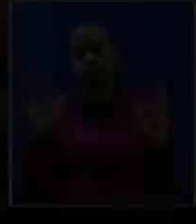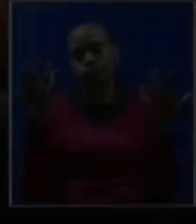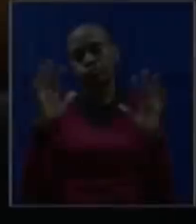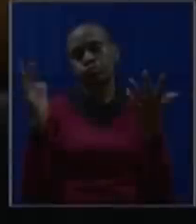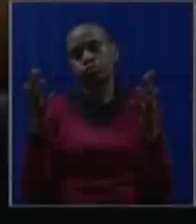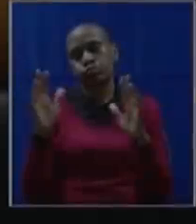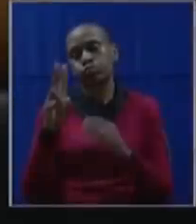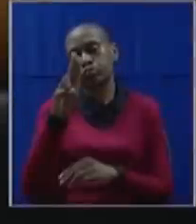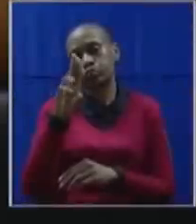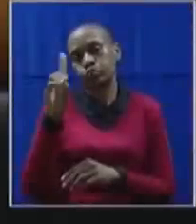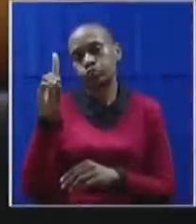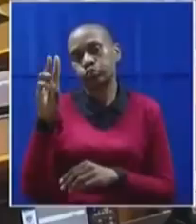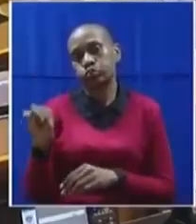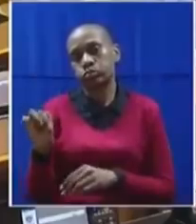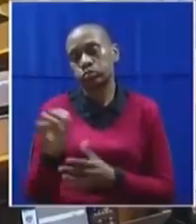UDM.